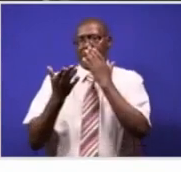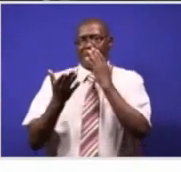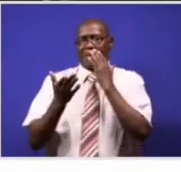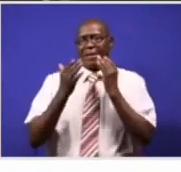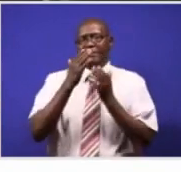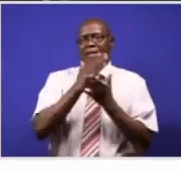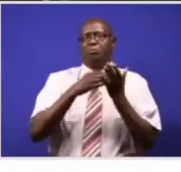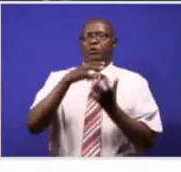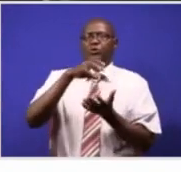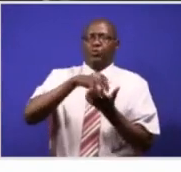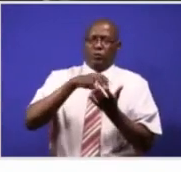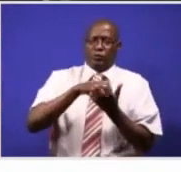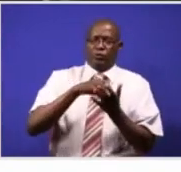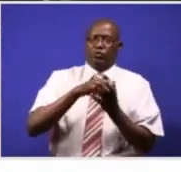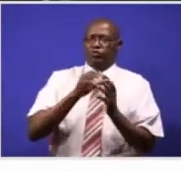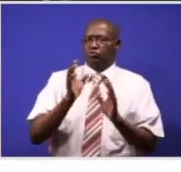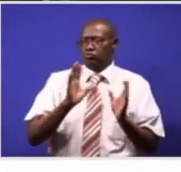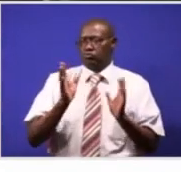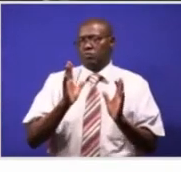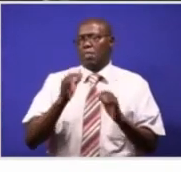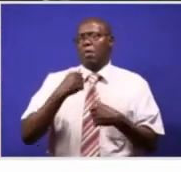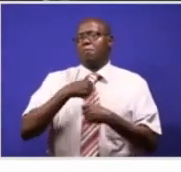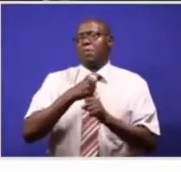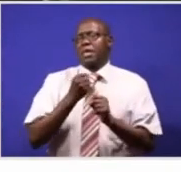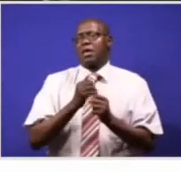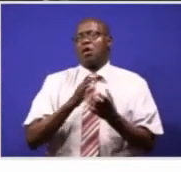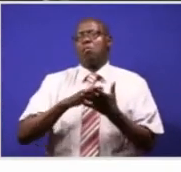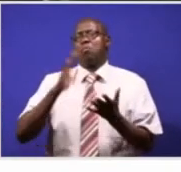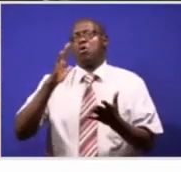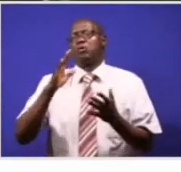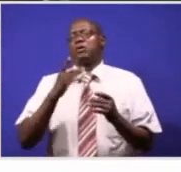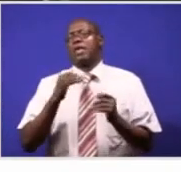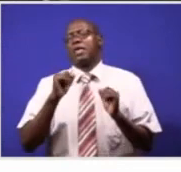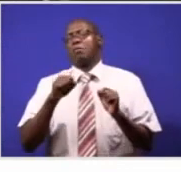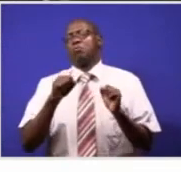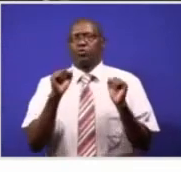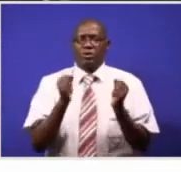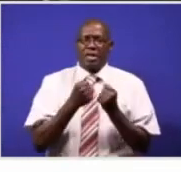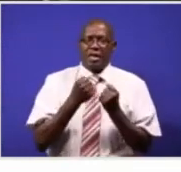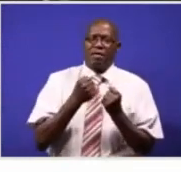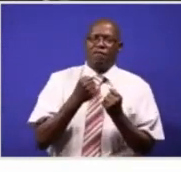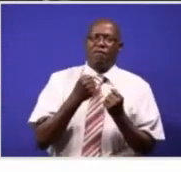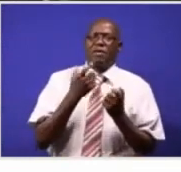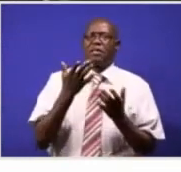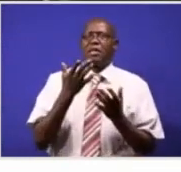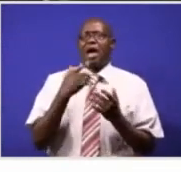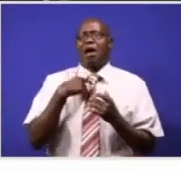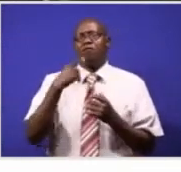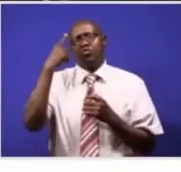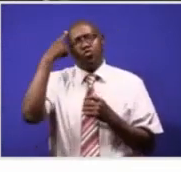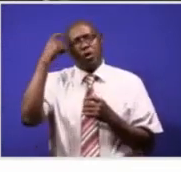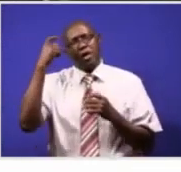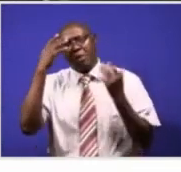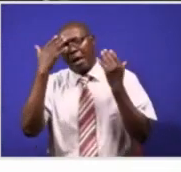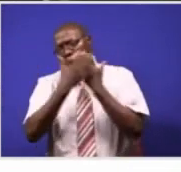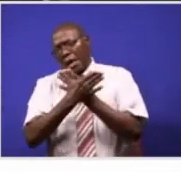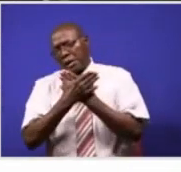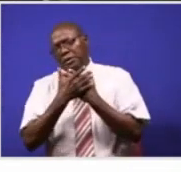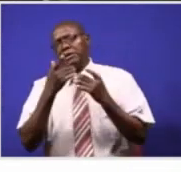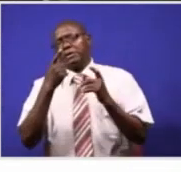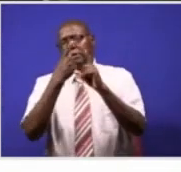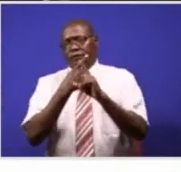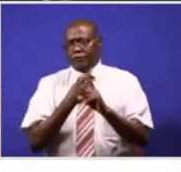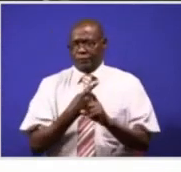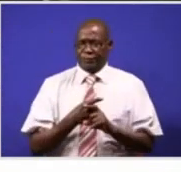of situations that triggered more, and they are not able to sleep. They have nightmares and all that kind of thing. So